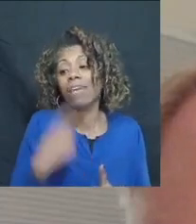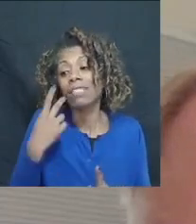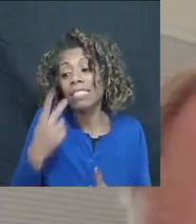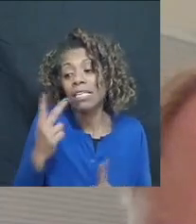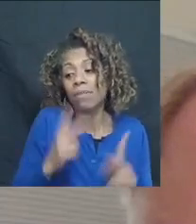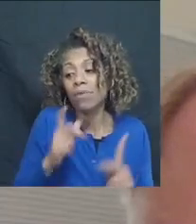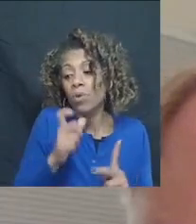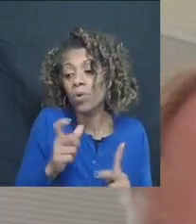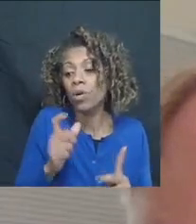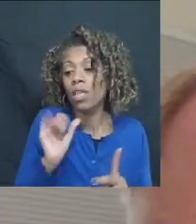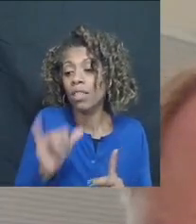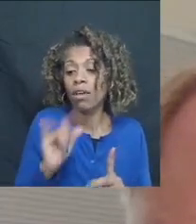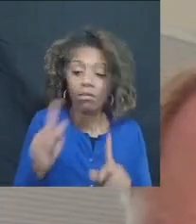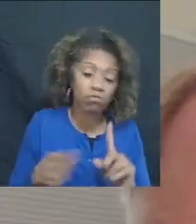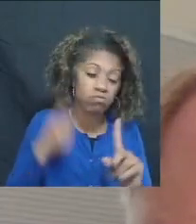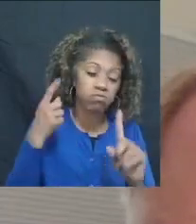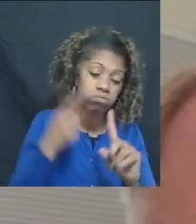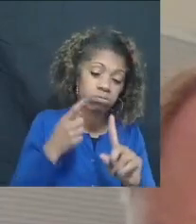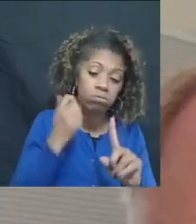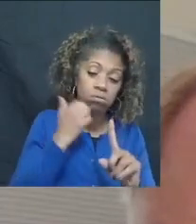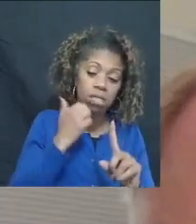need.